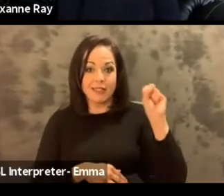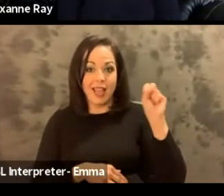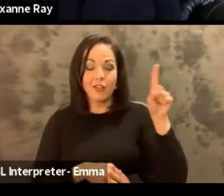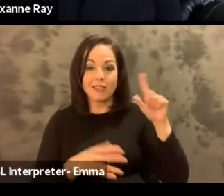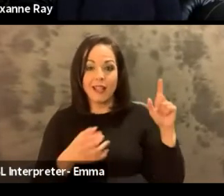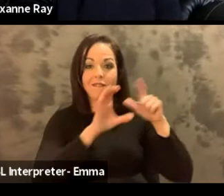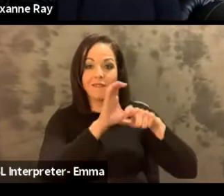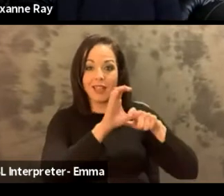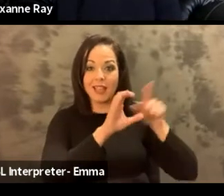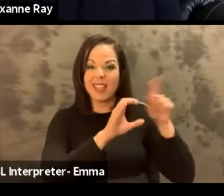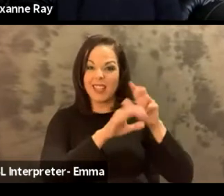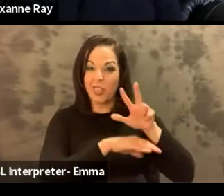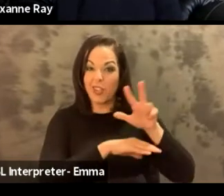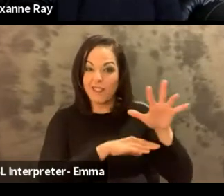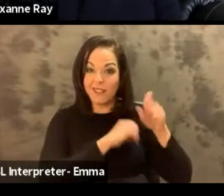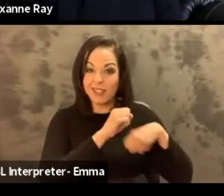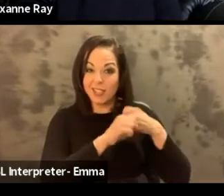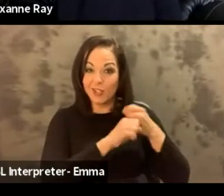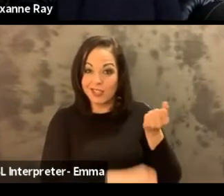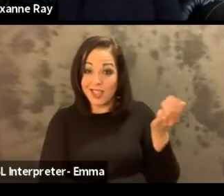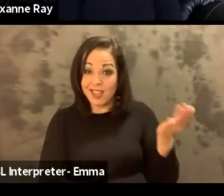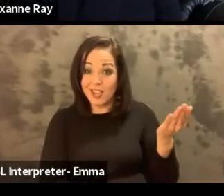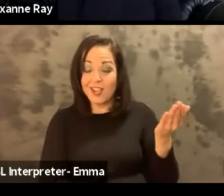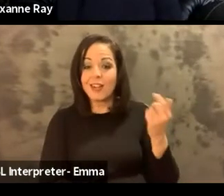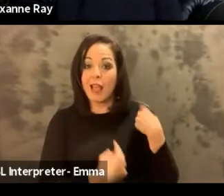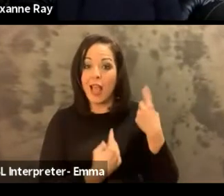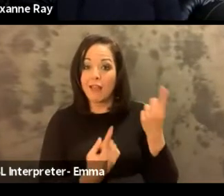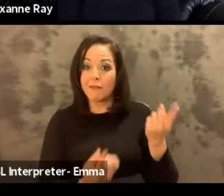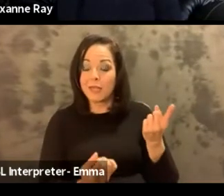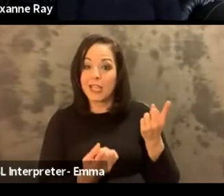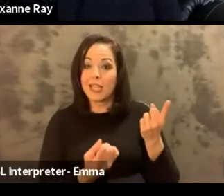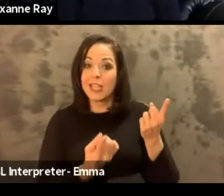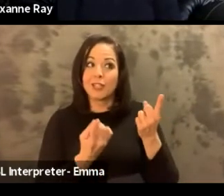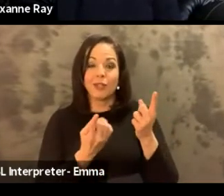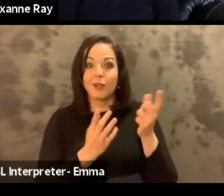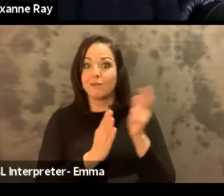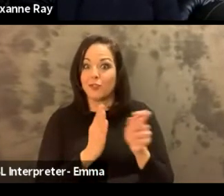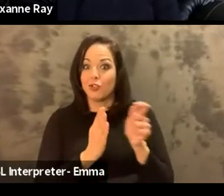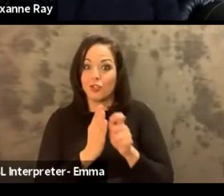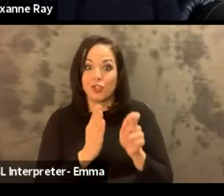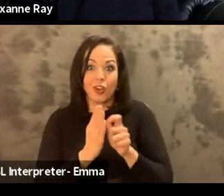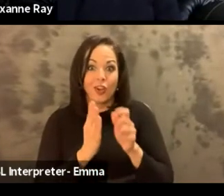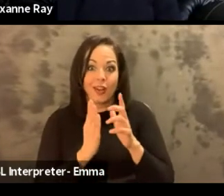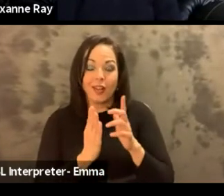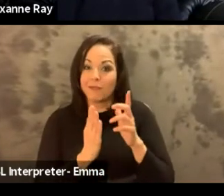35 years. I've been a journalist for more than 40 years.